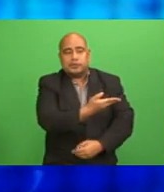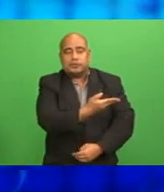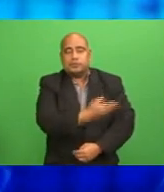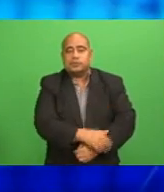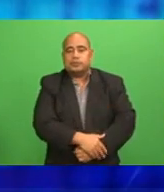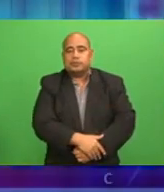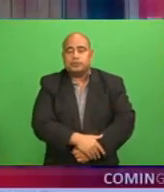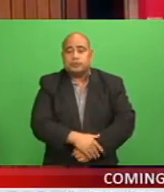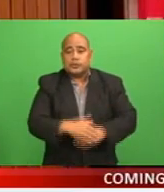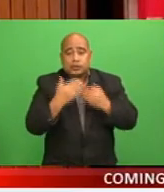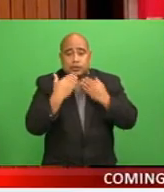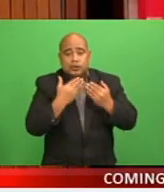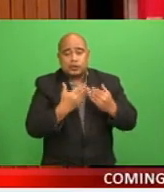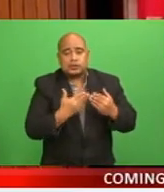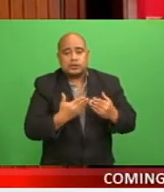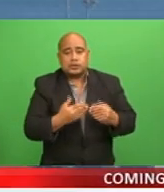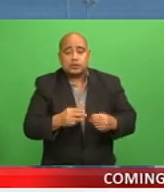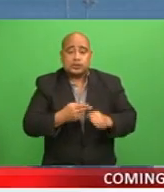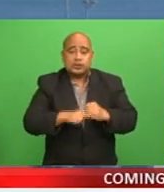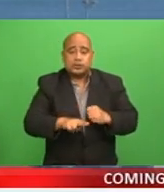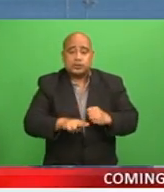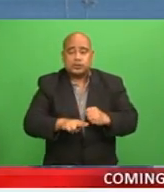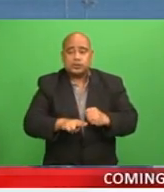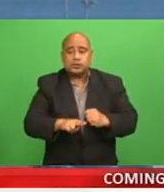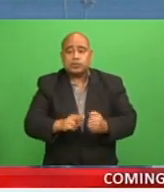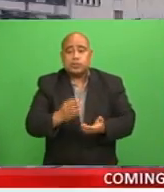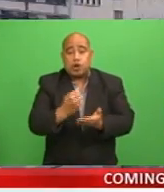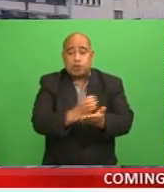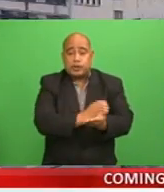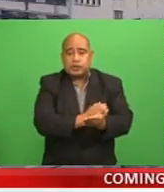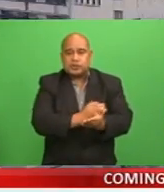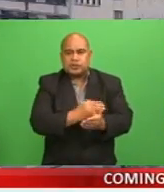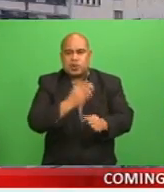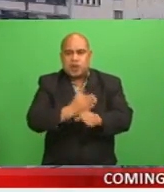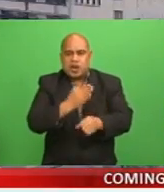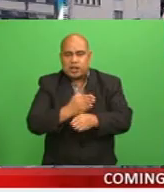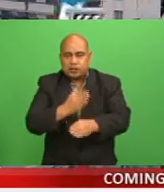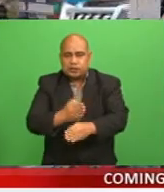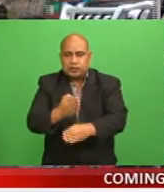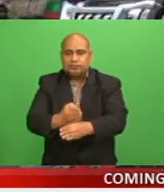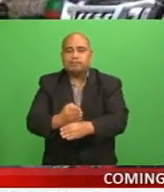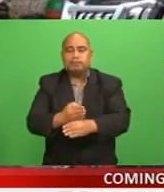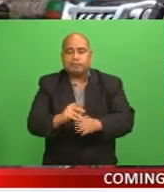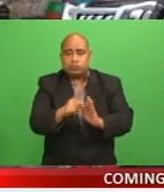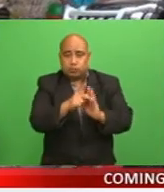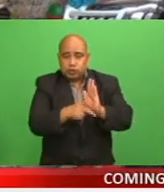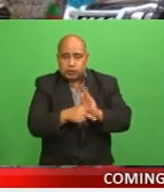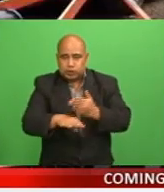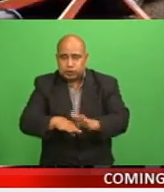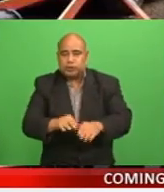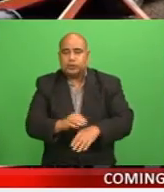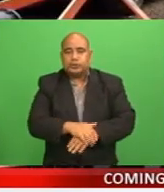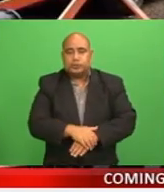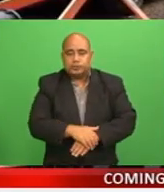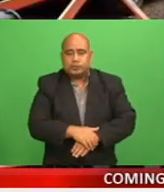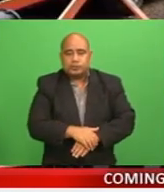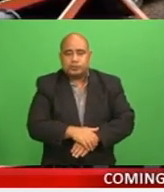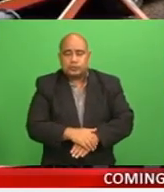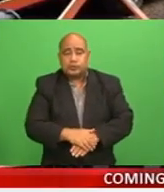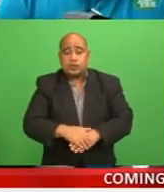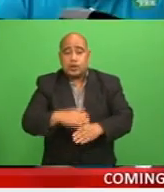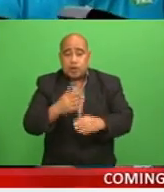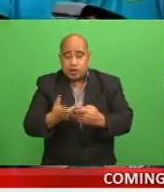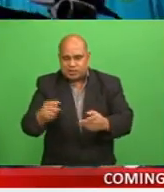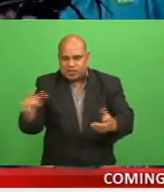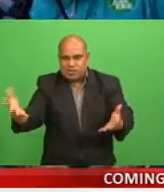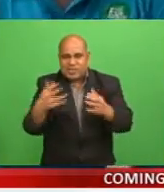business tonight, Commerce Ministry works on creative policies. And efforts underway to bolster domestic